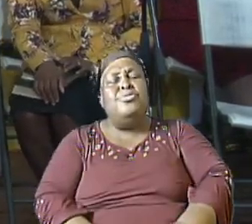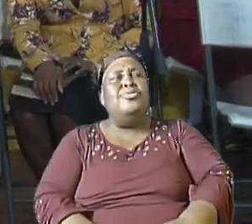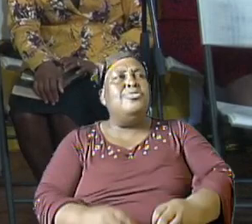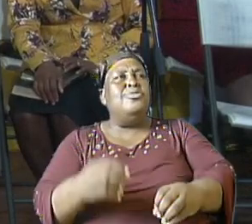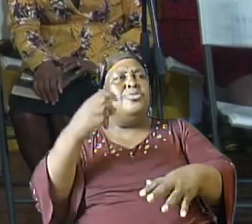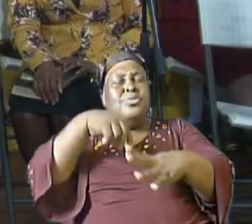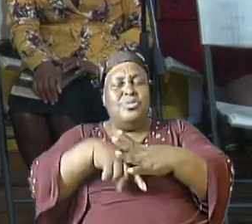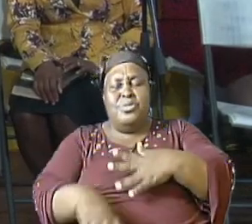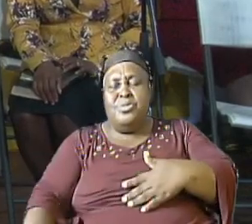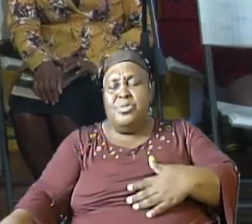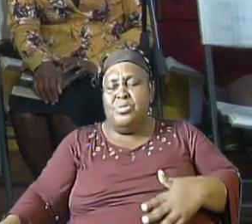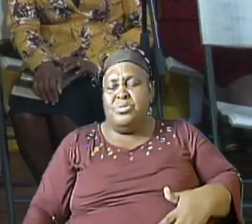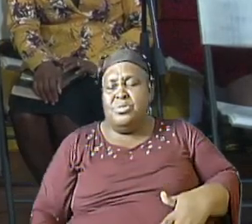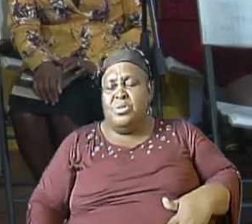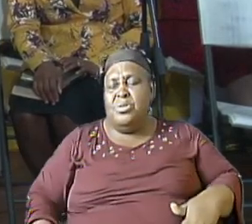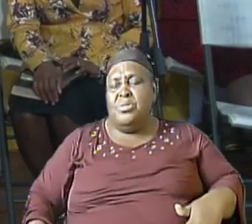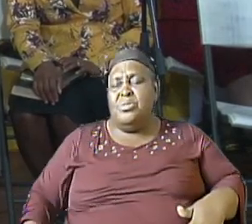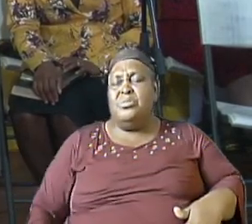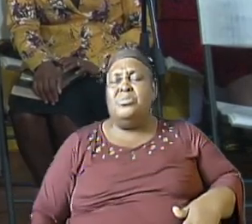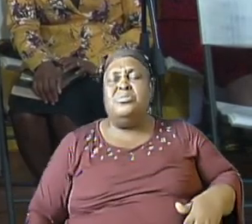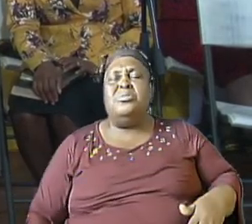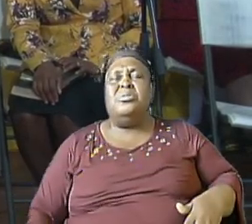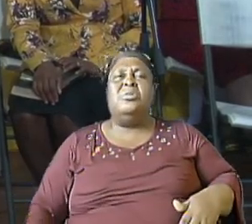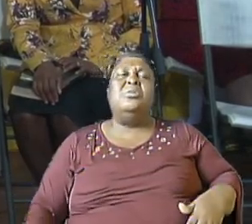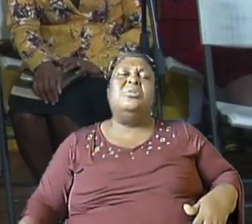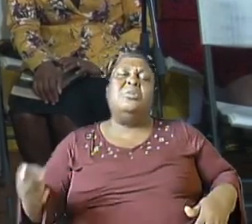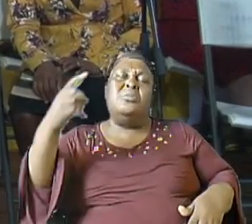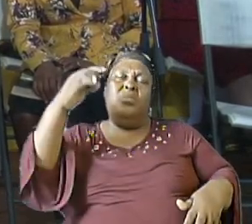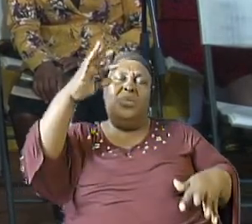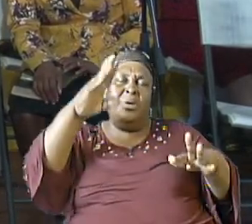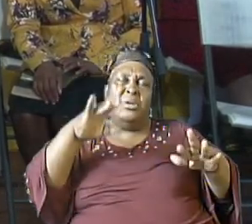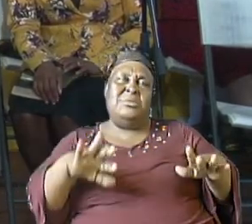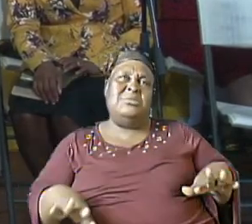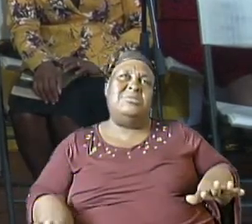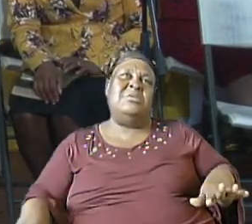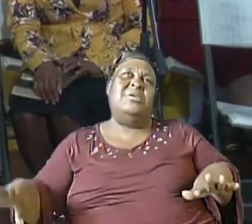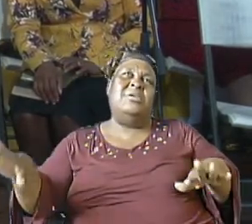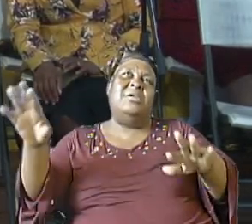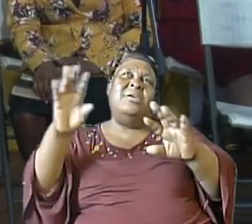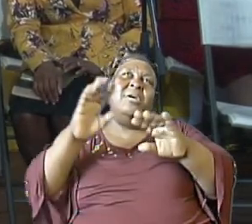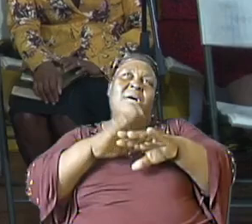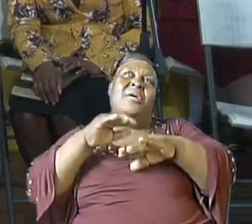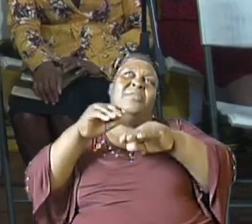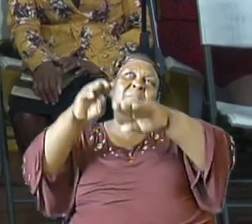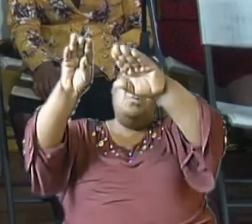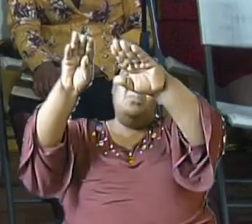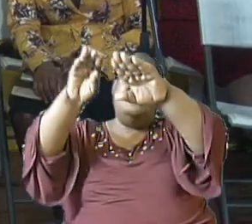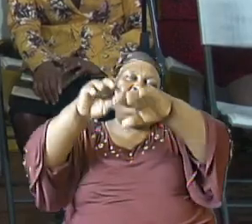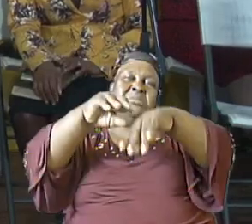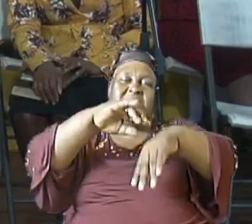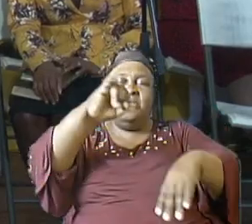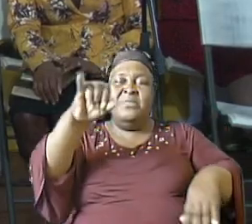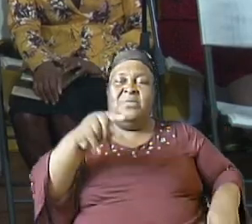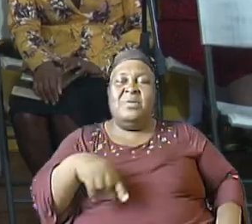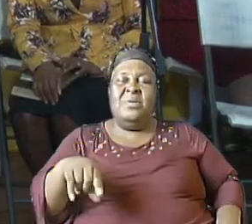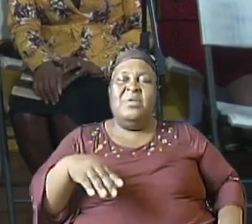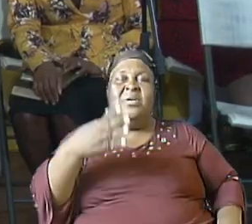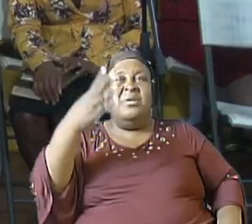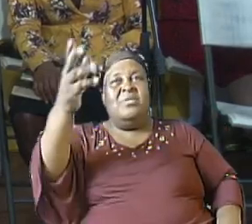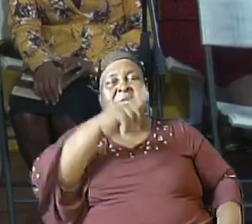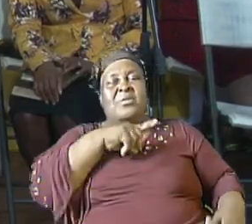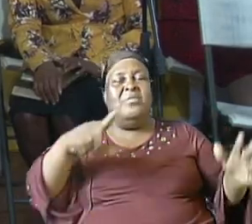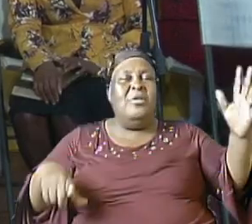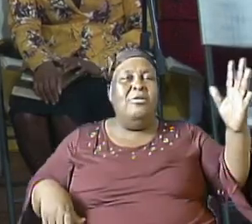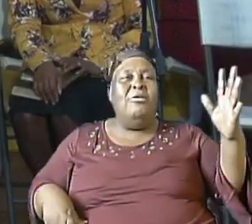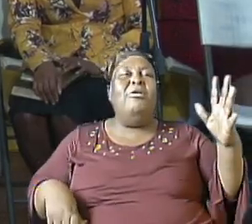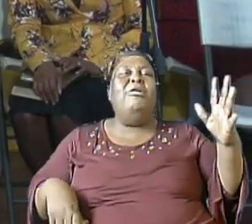garment, as the dew of Hermon and as the dew that descended upon the mountains of Zion. For there the Lord commanded